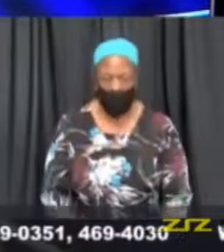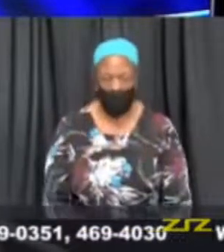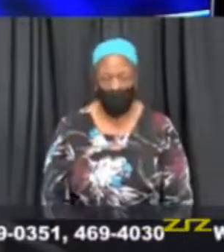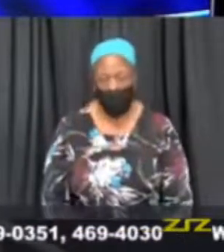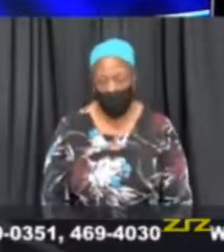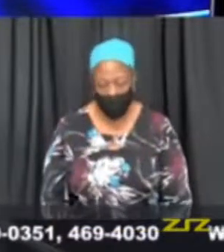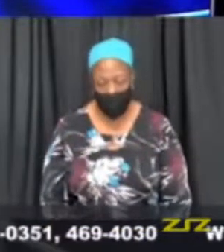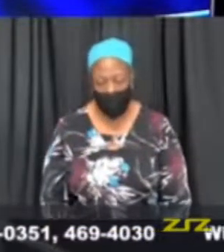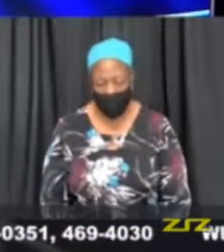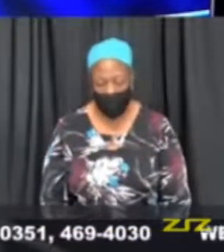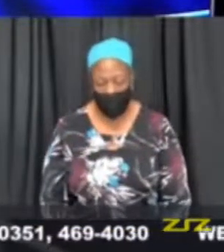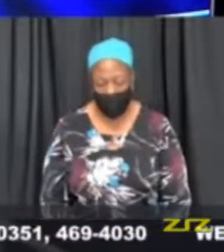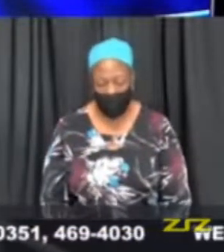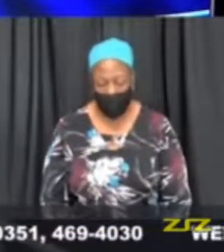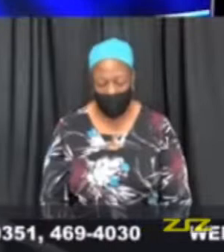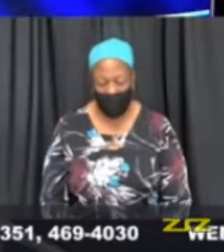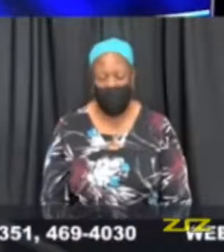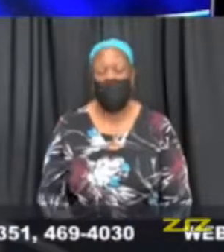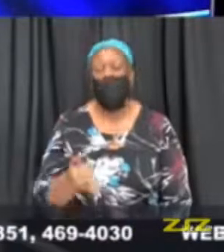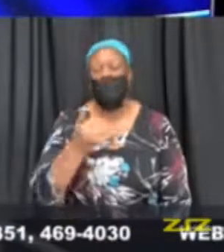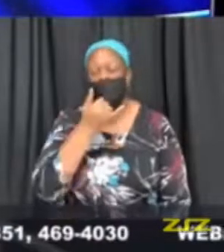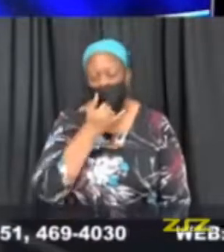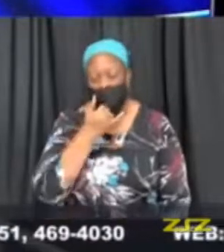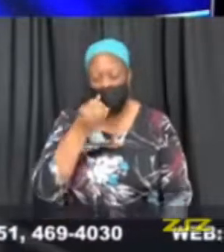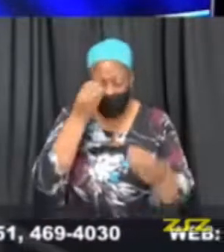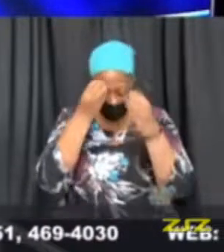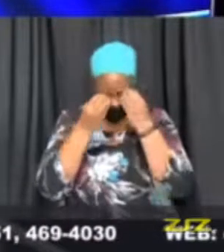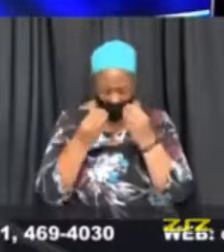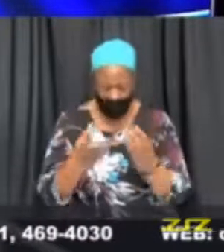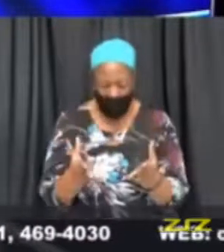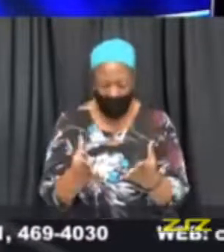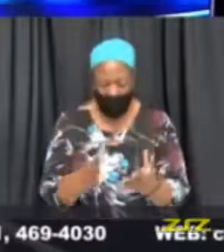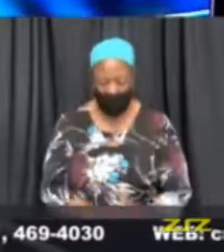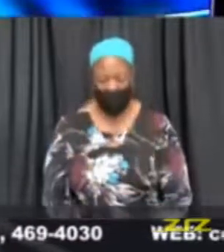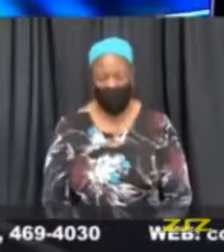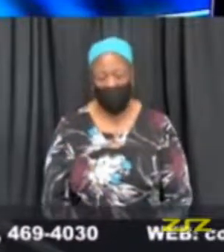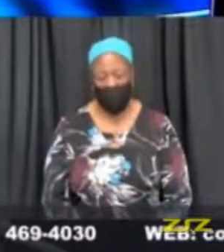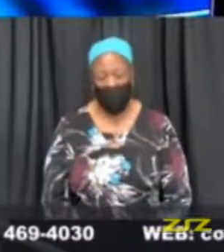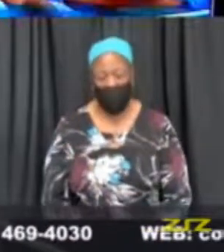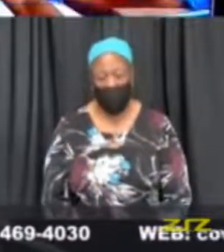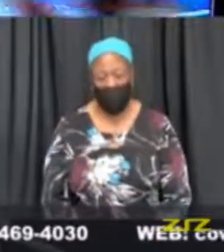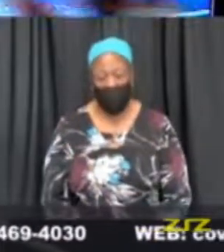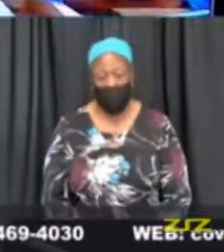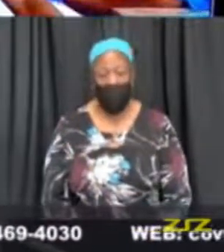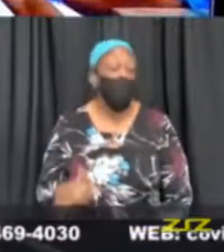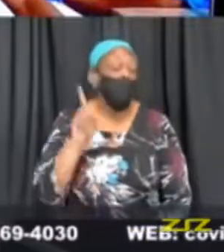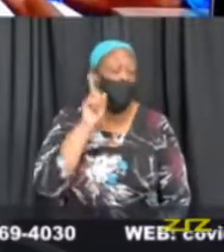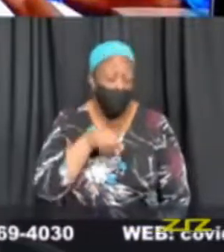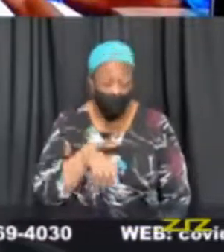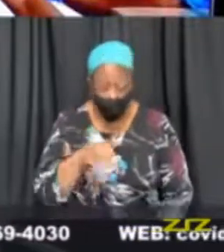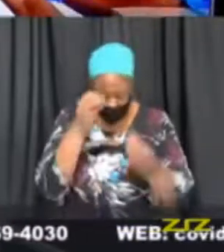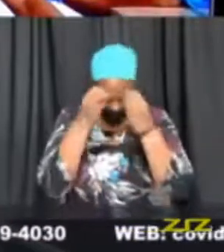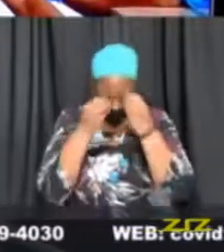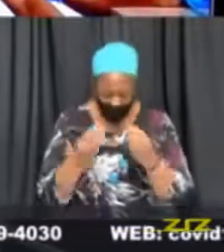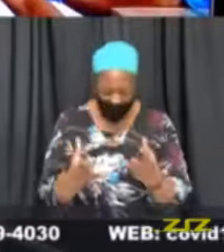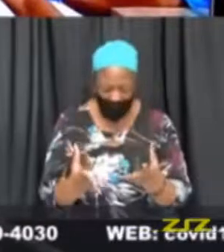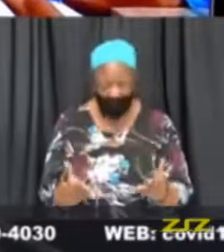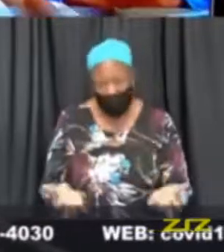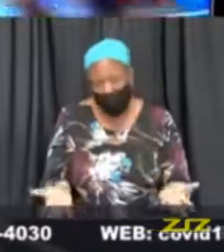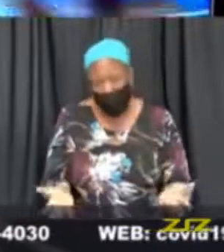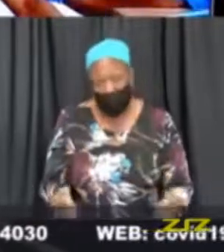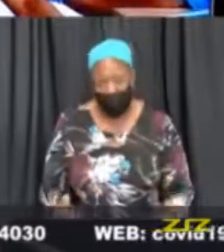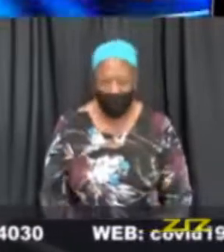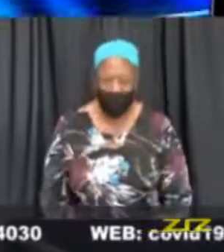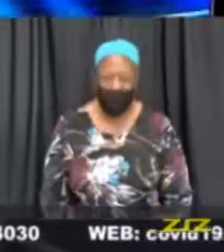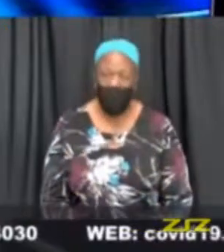and malinformation. What do I mean by that? Disinformation is false information. It